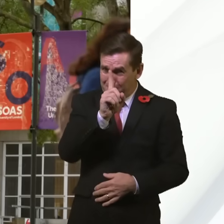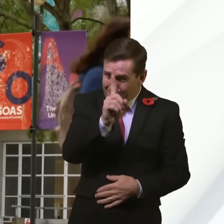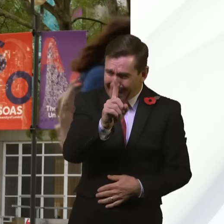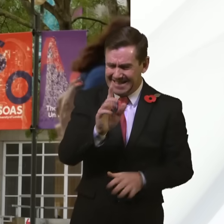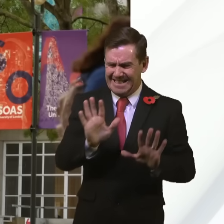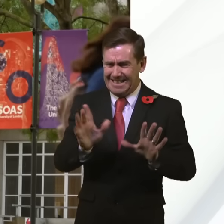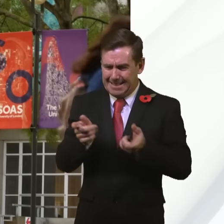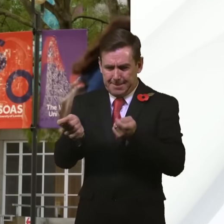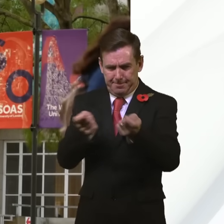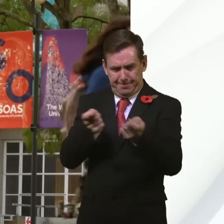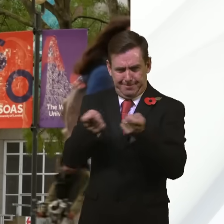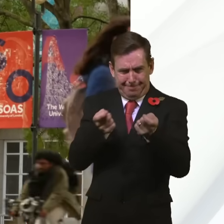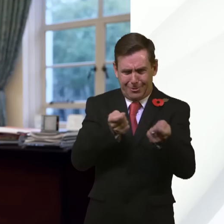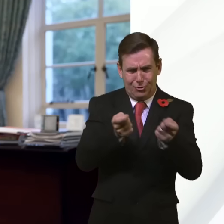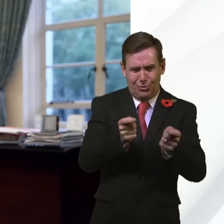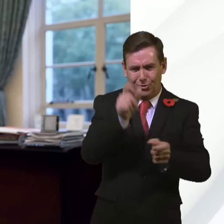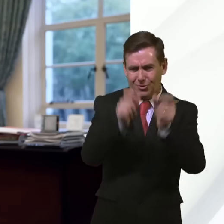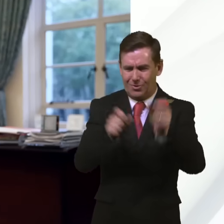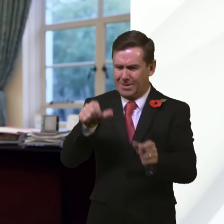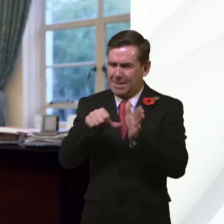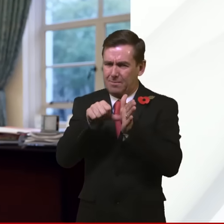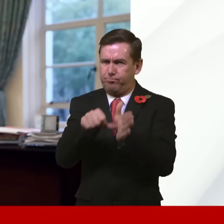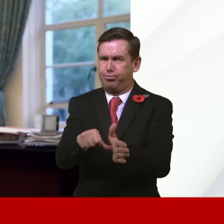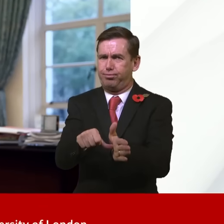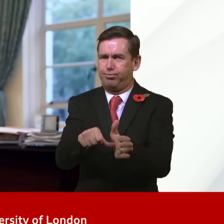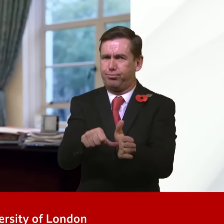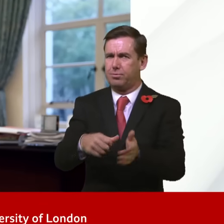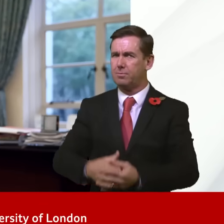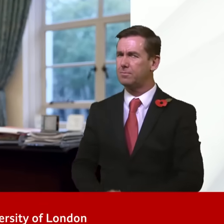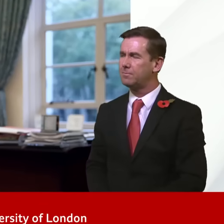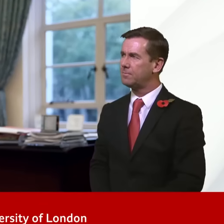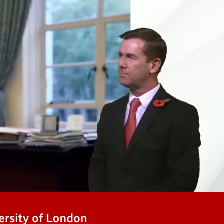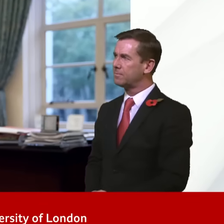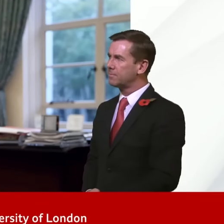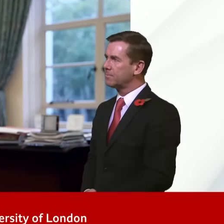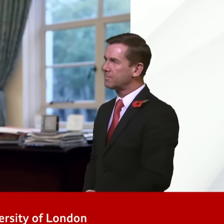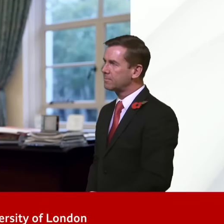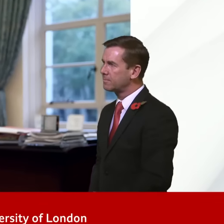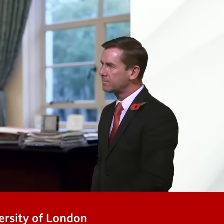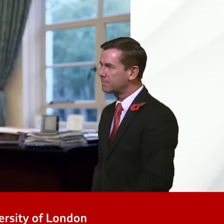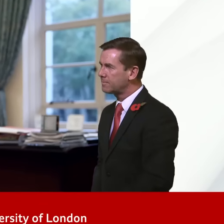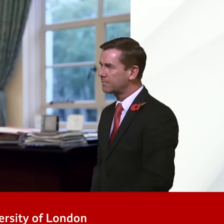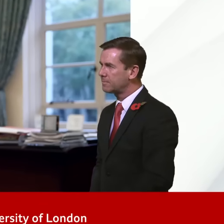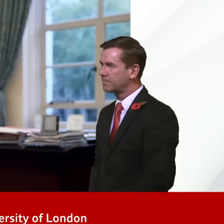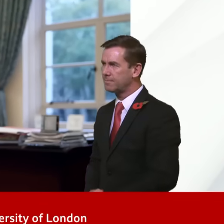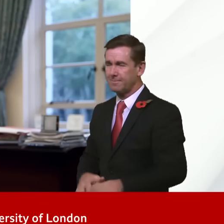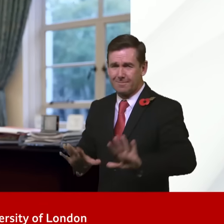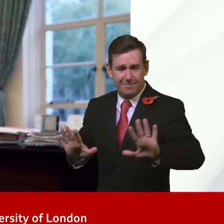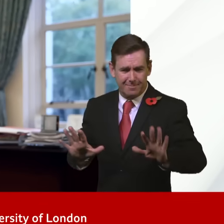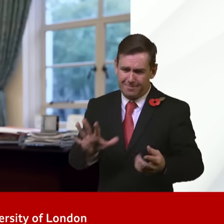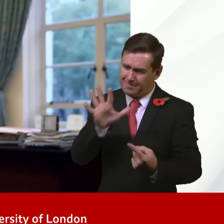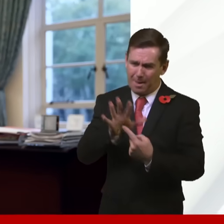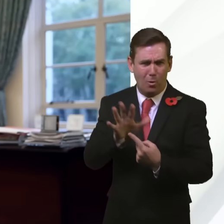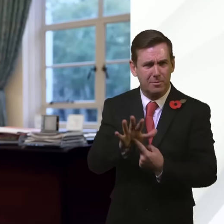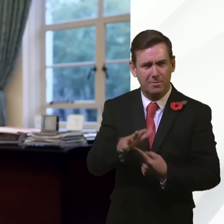on campuses are difficult. We want to recognise and ensure that the right for all